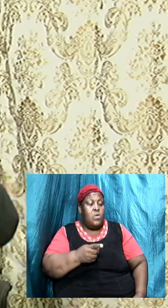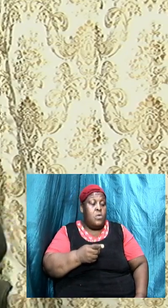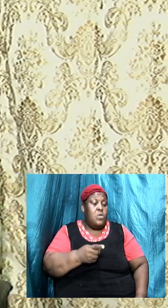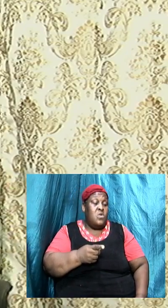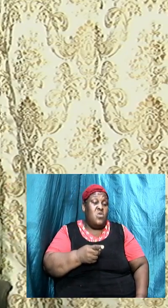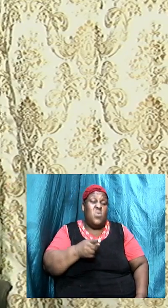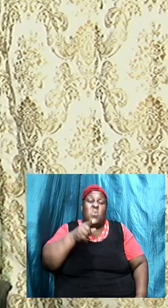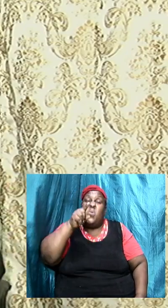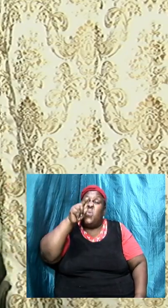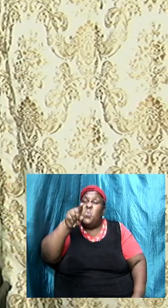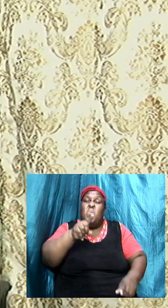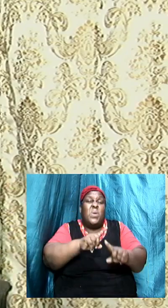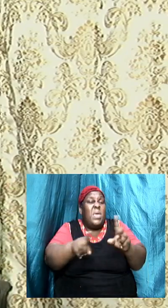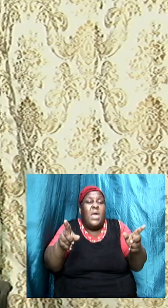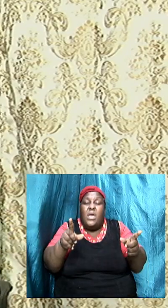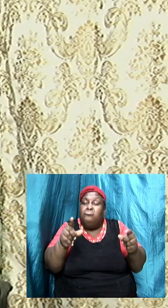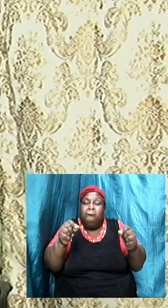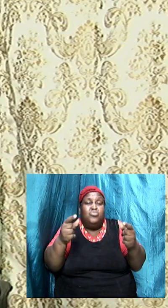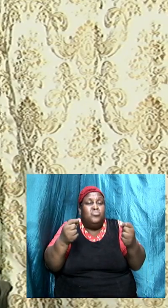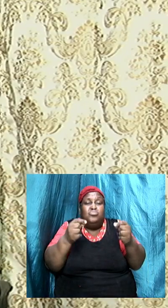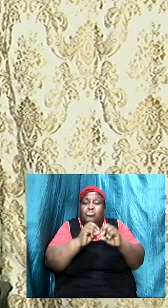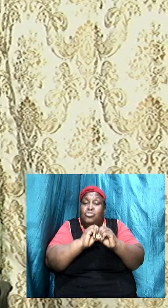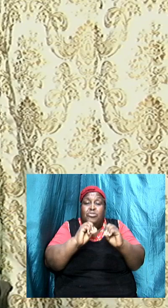that you can't do nothing,